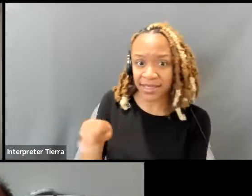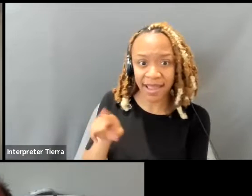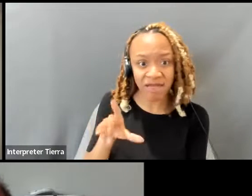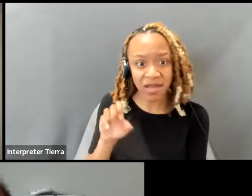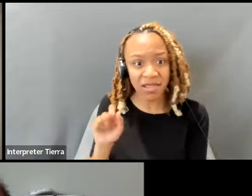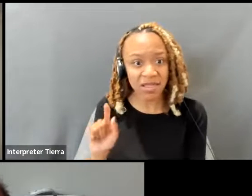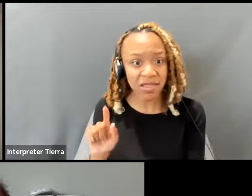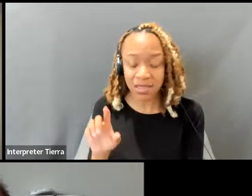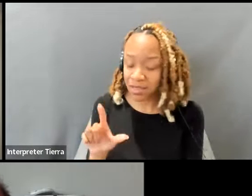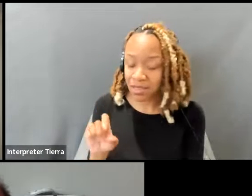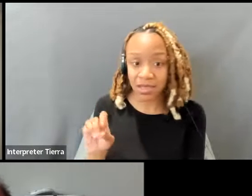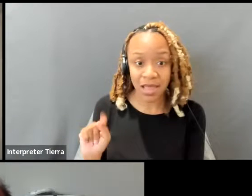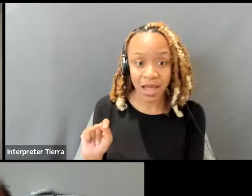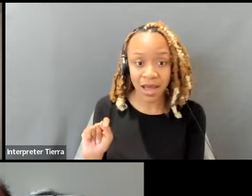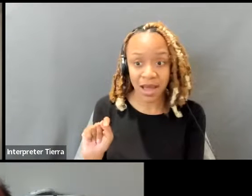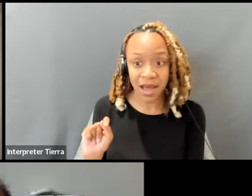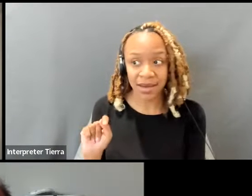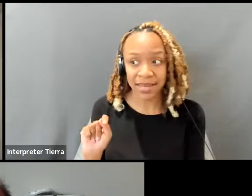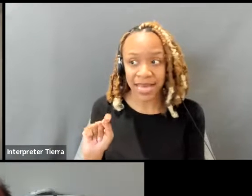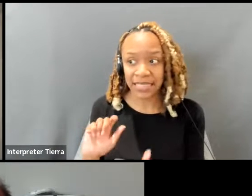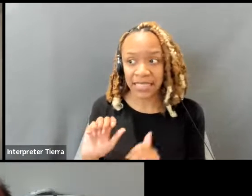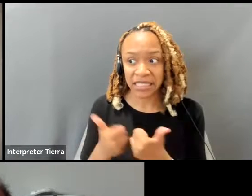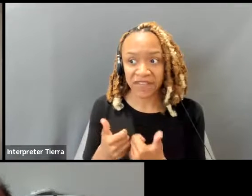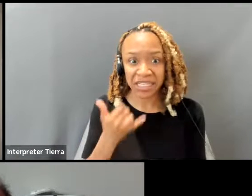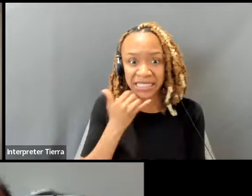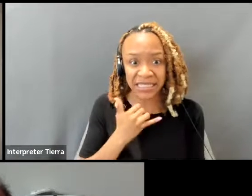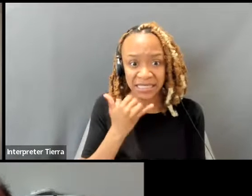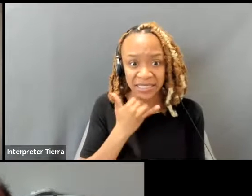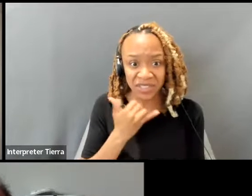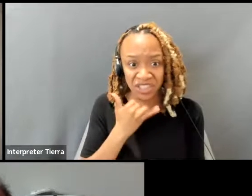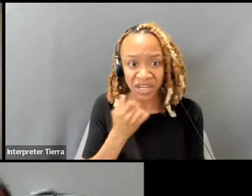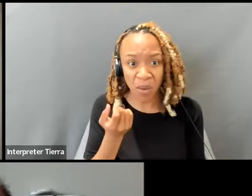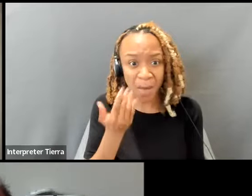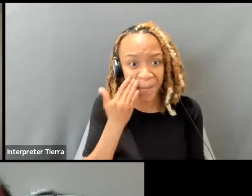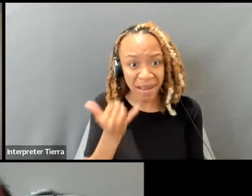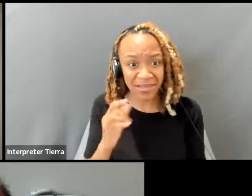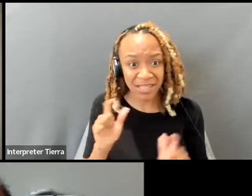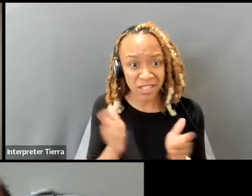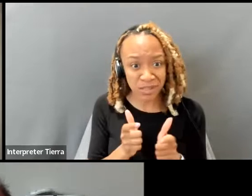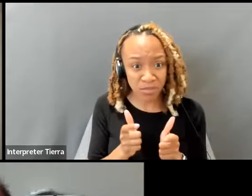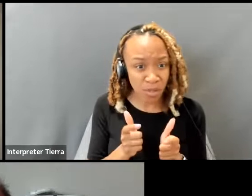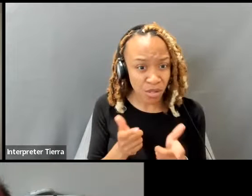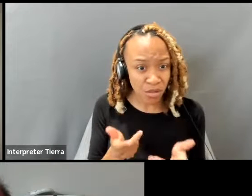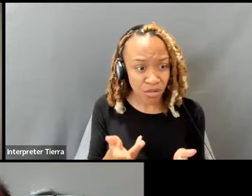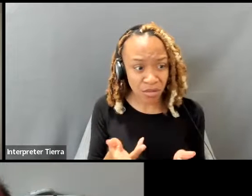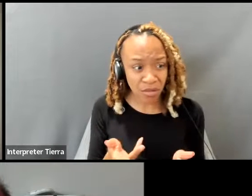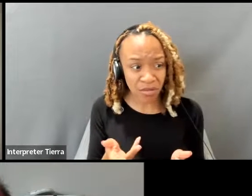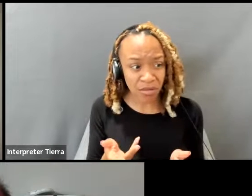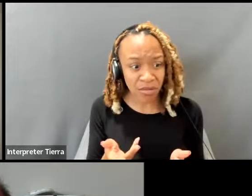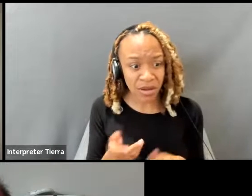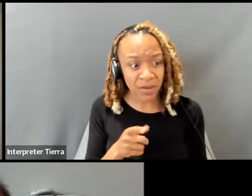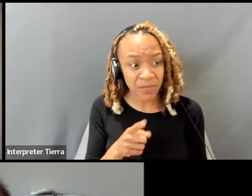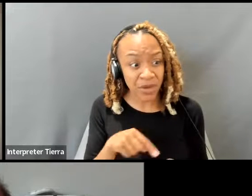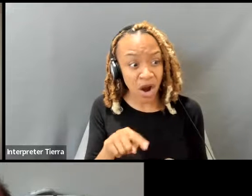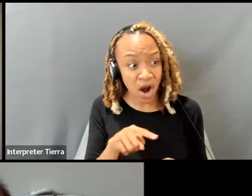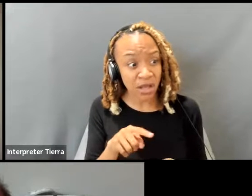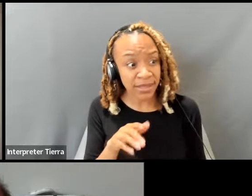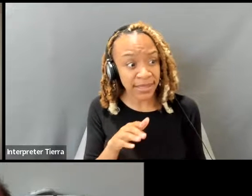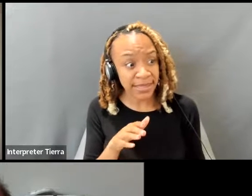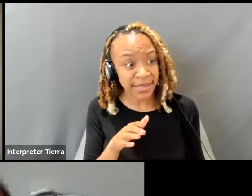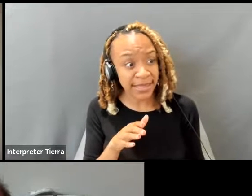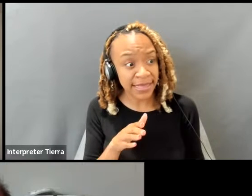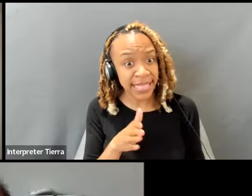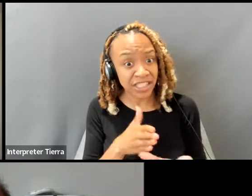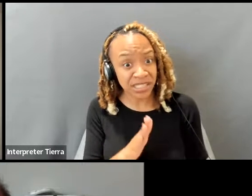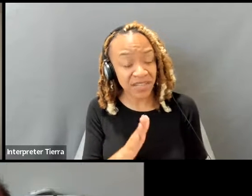this challenge or deficiency in that it is a smaller lot, and are they justified in asking